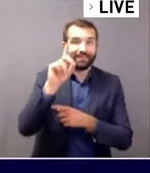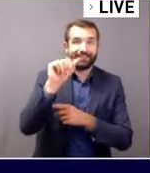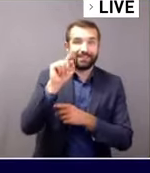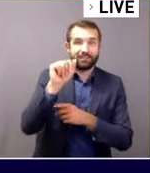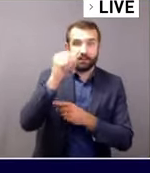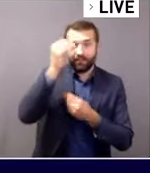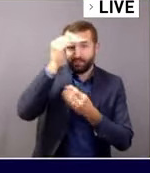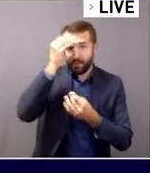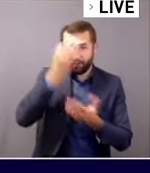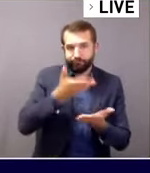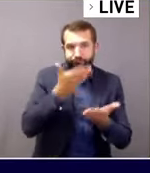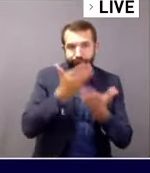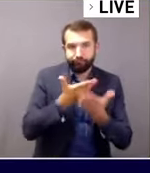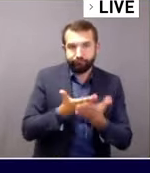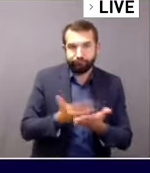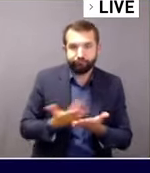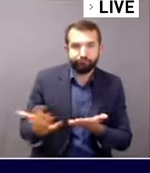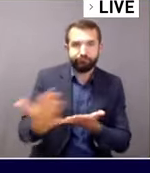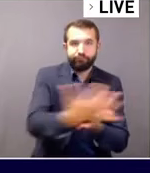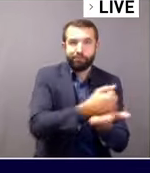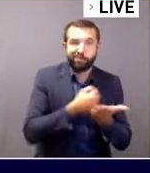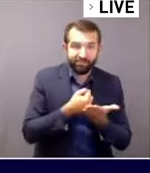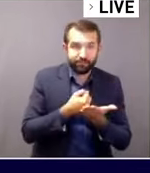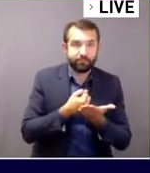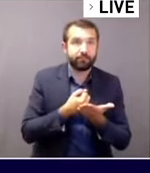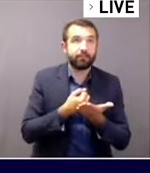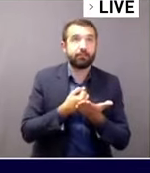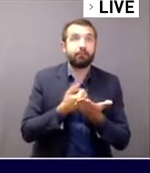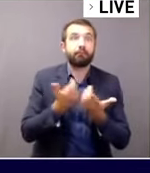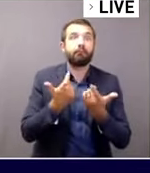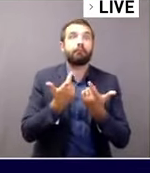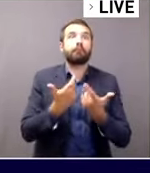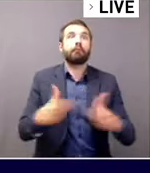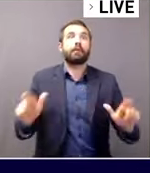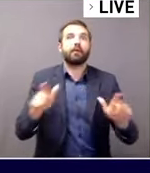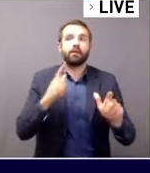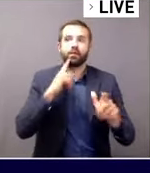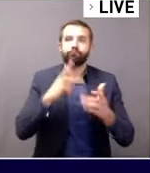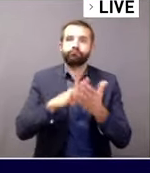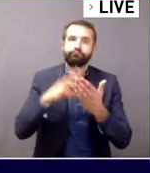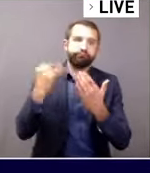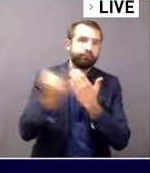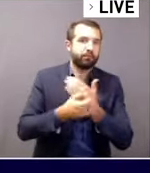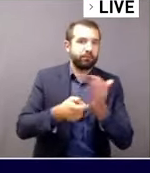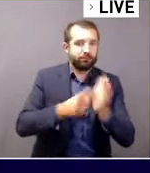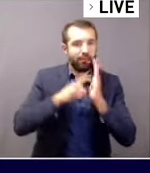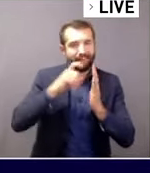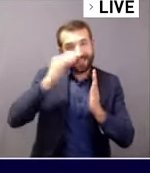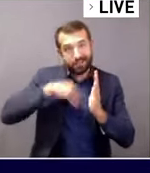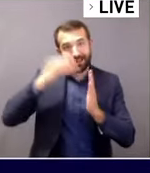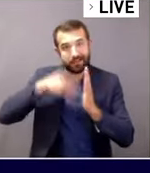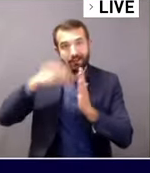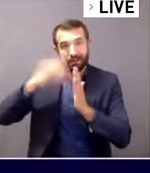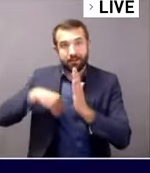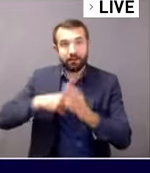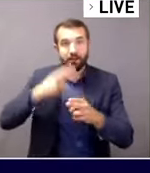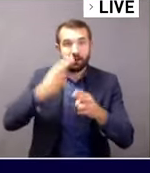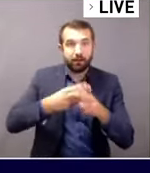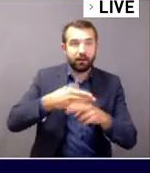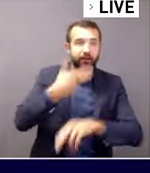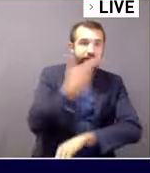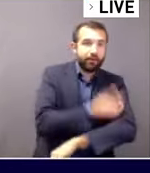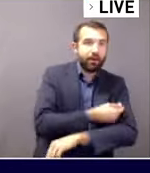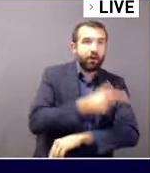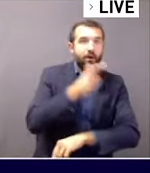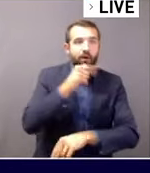massive effort, and we've got to track exactly who's getting the vaccine, when they're getting it. Because for example, if you get a dose of